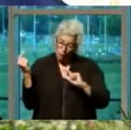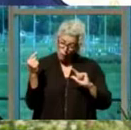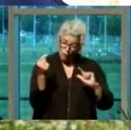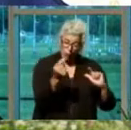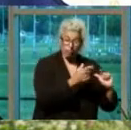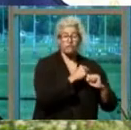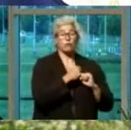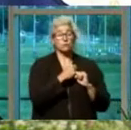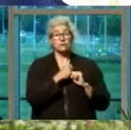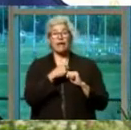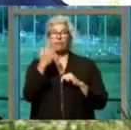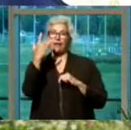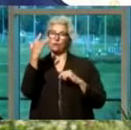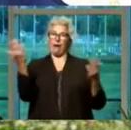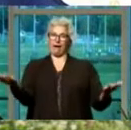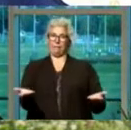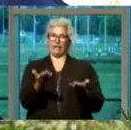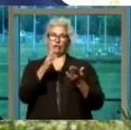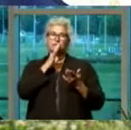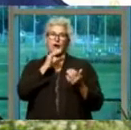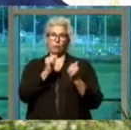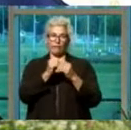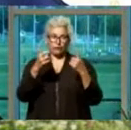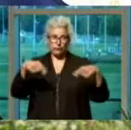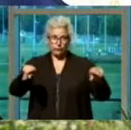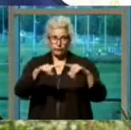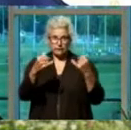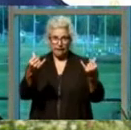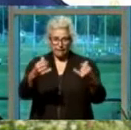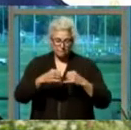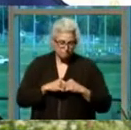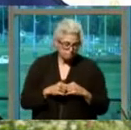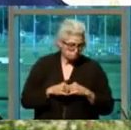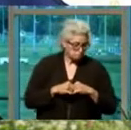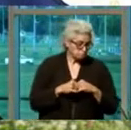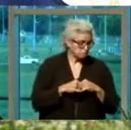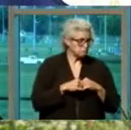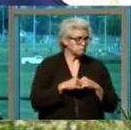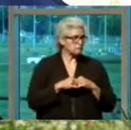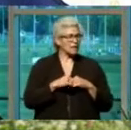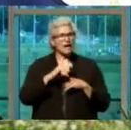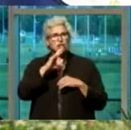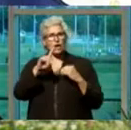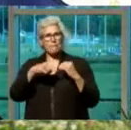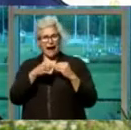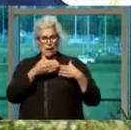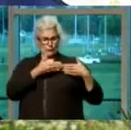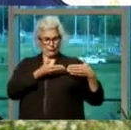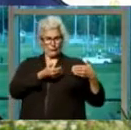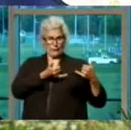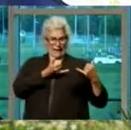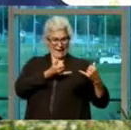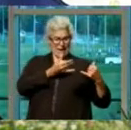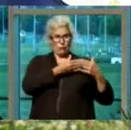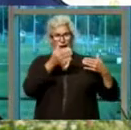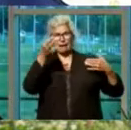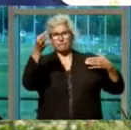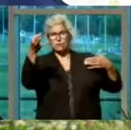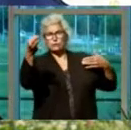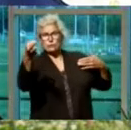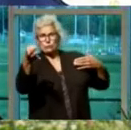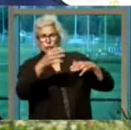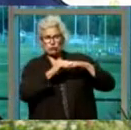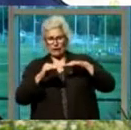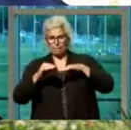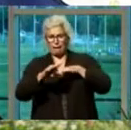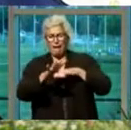and that's what brings me here today to speak to you. And I want to speak to you today about the near-term and the long-term impacts and